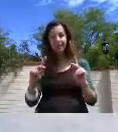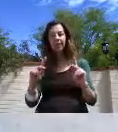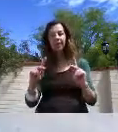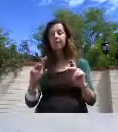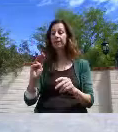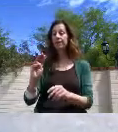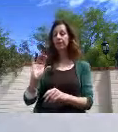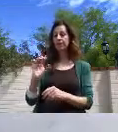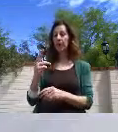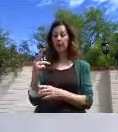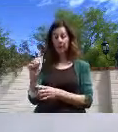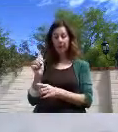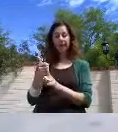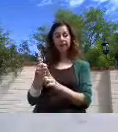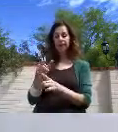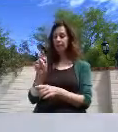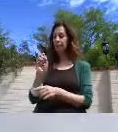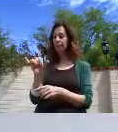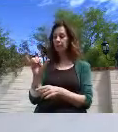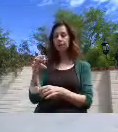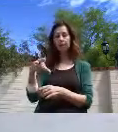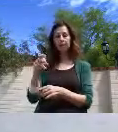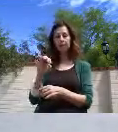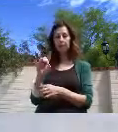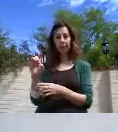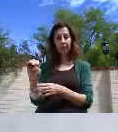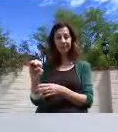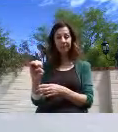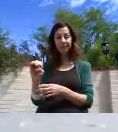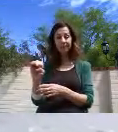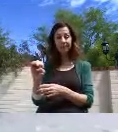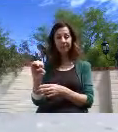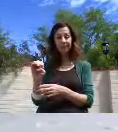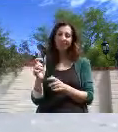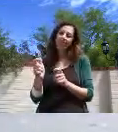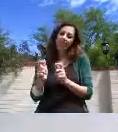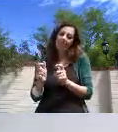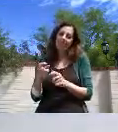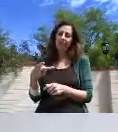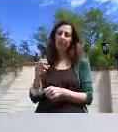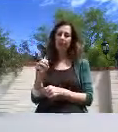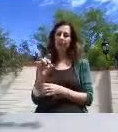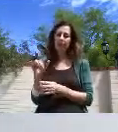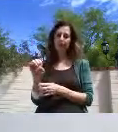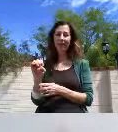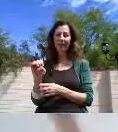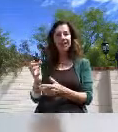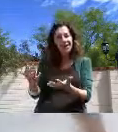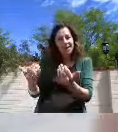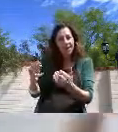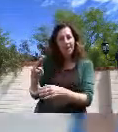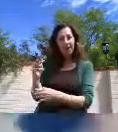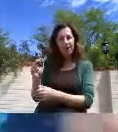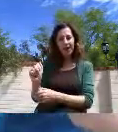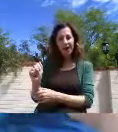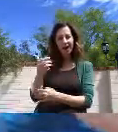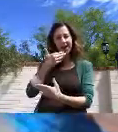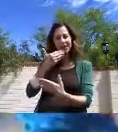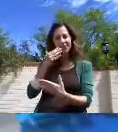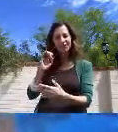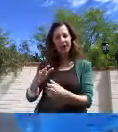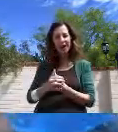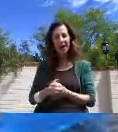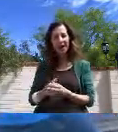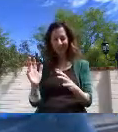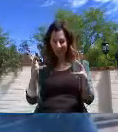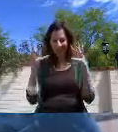There you go. Come on. Mocha is a toy poodle, Come on. miniature poodle. Here we go. Go, Mocha. Good